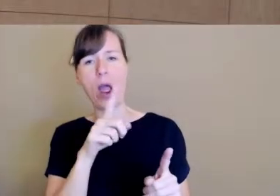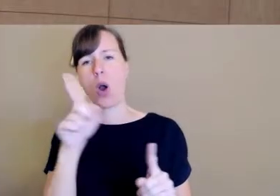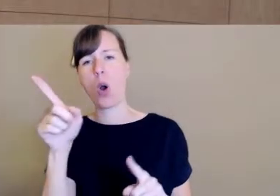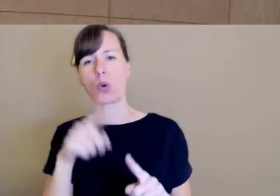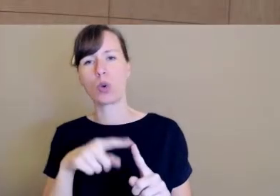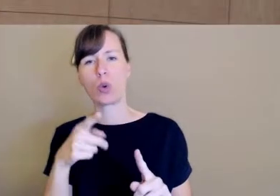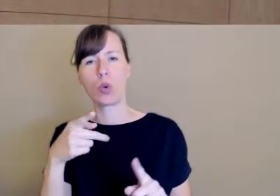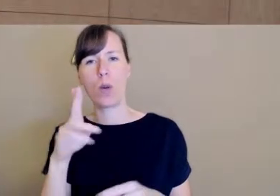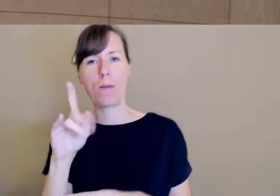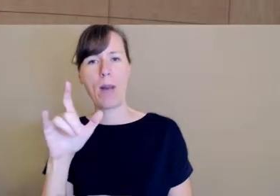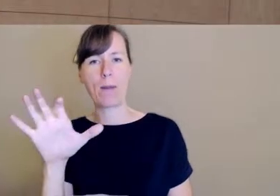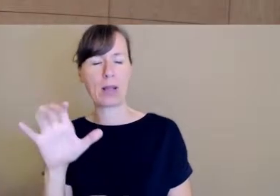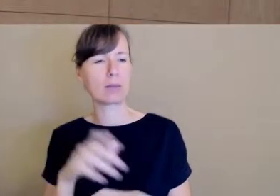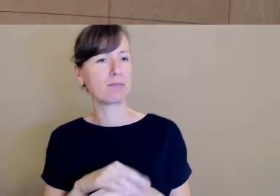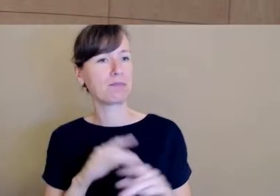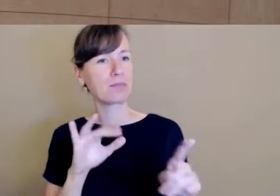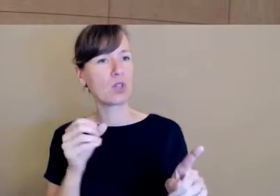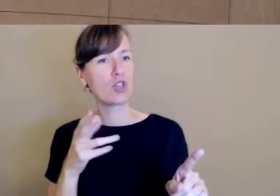out of time. John?